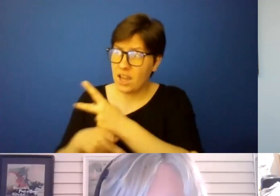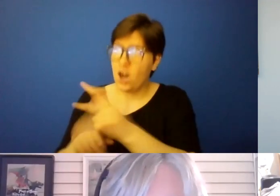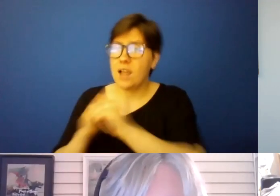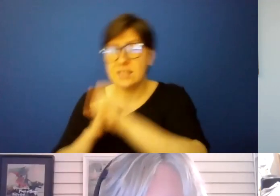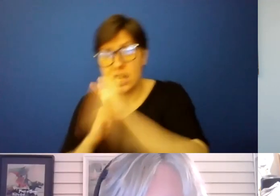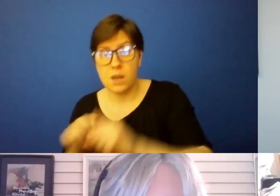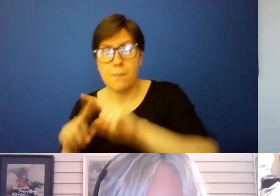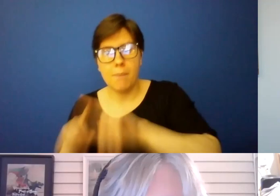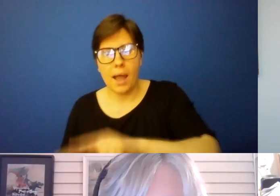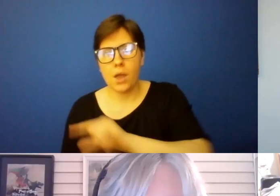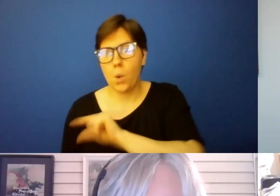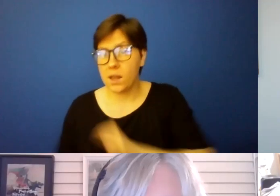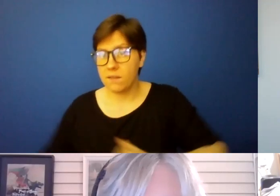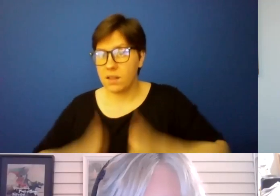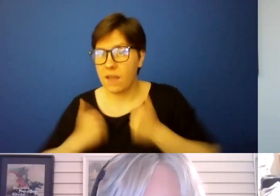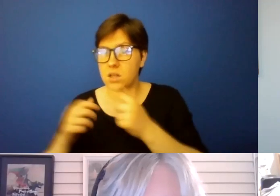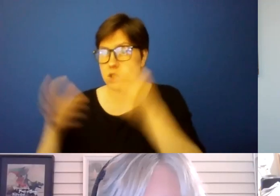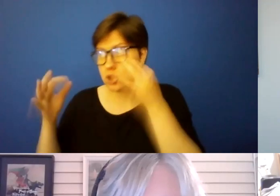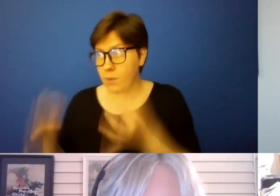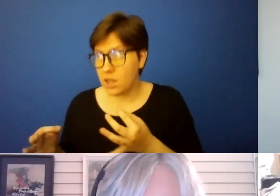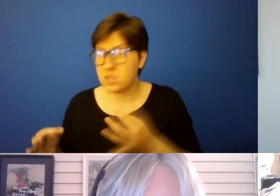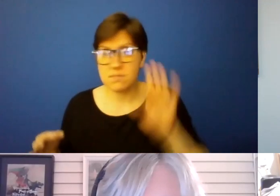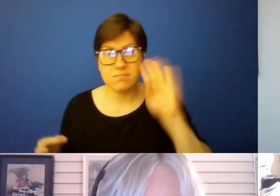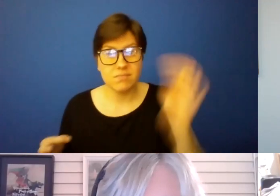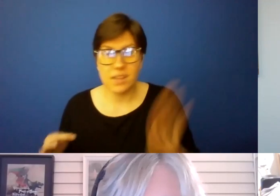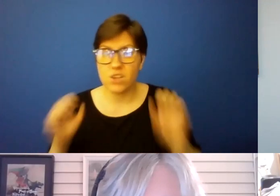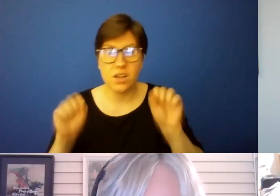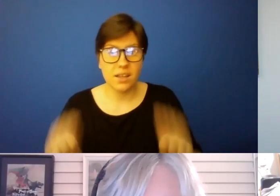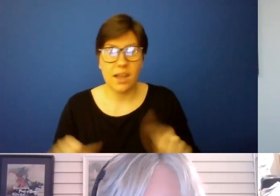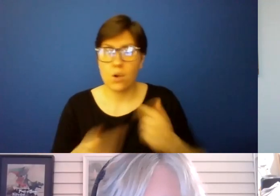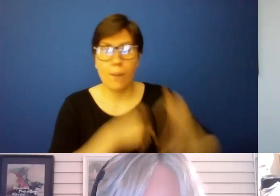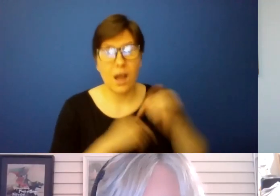life determinations, and which can never be undone.